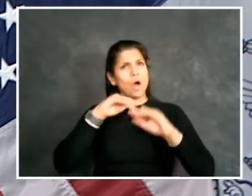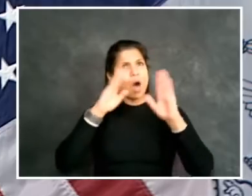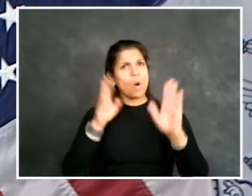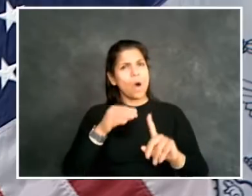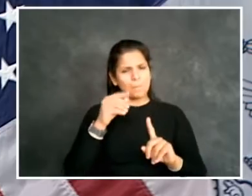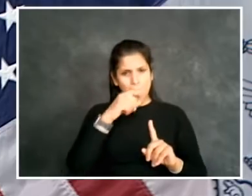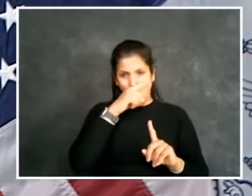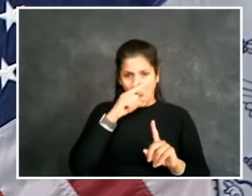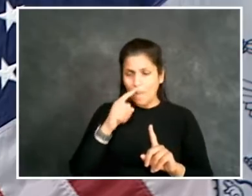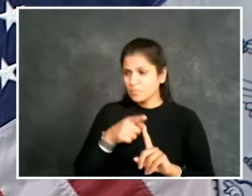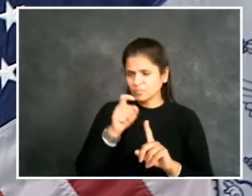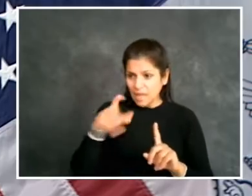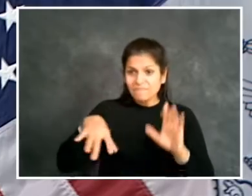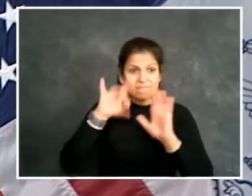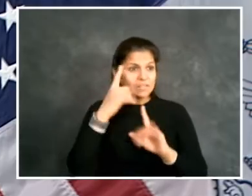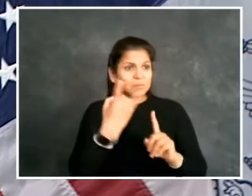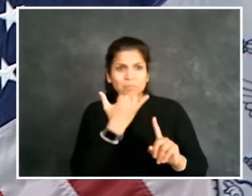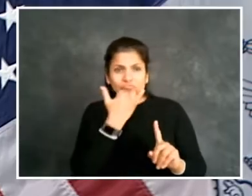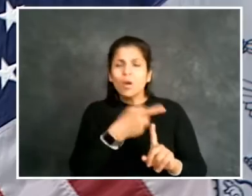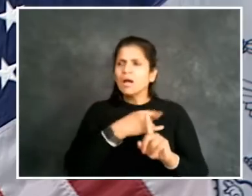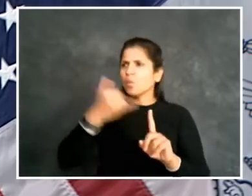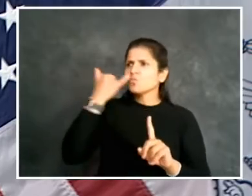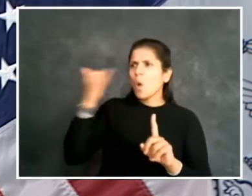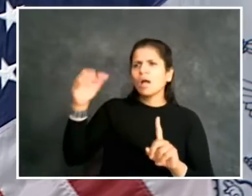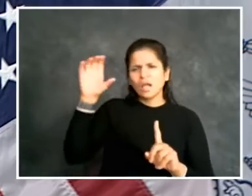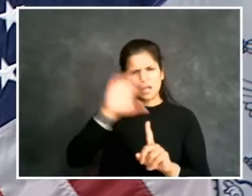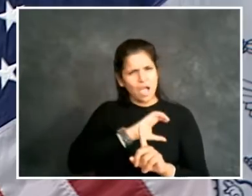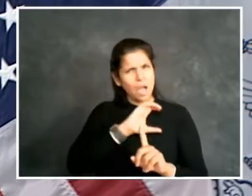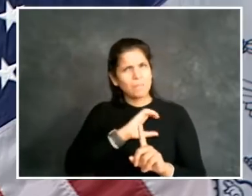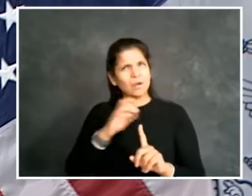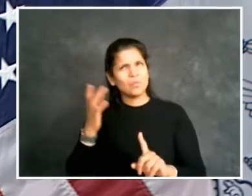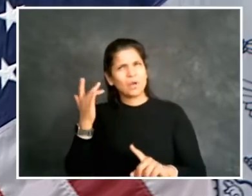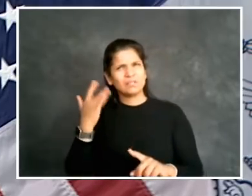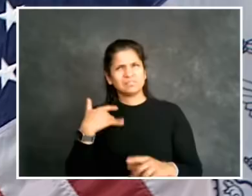more formal kind of communication,